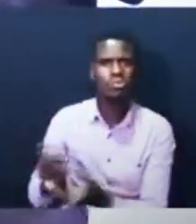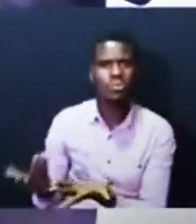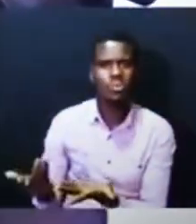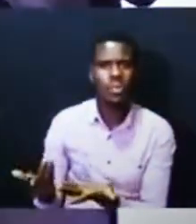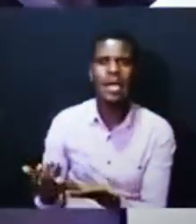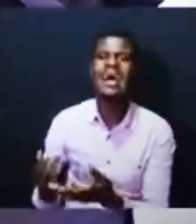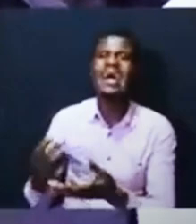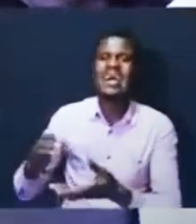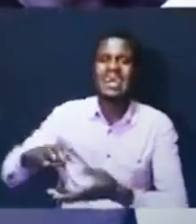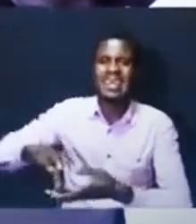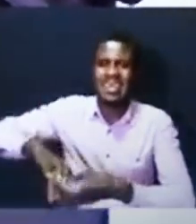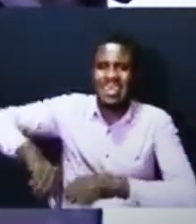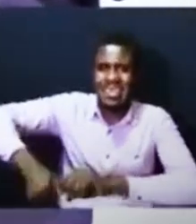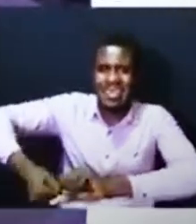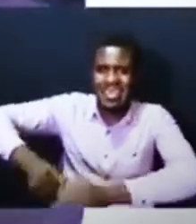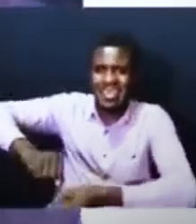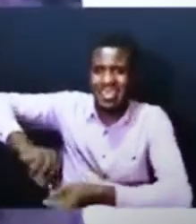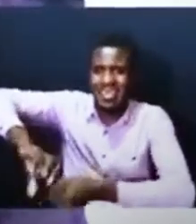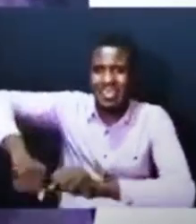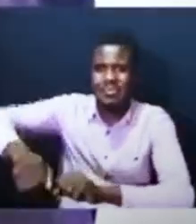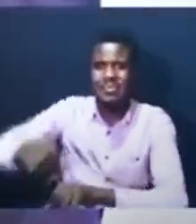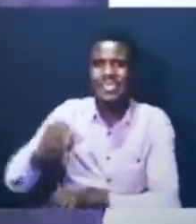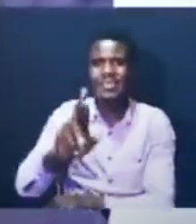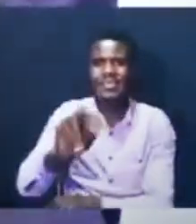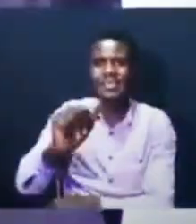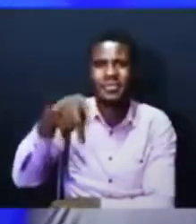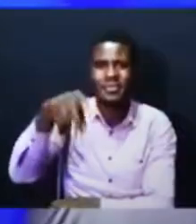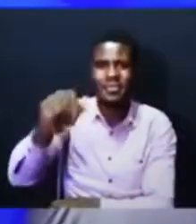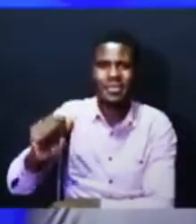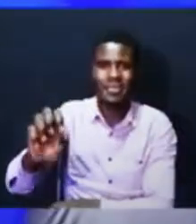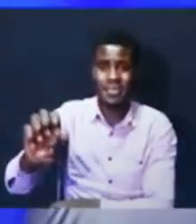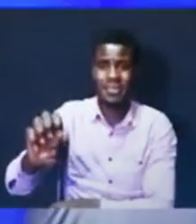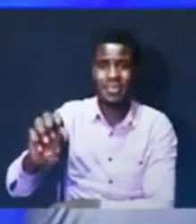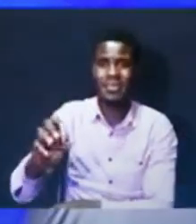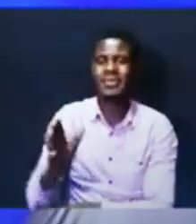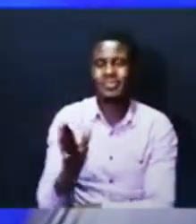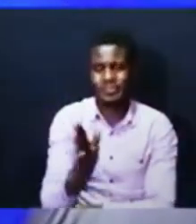that was a half-sister of Amnon himself. Now,